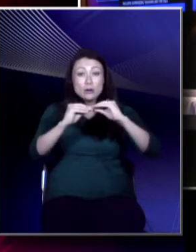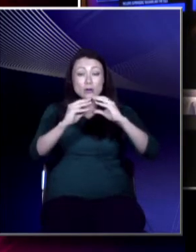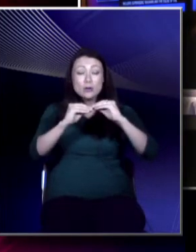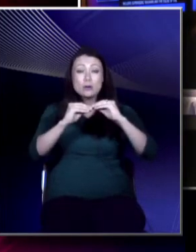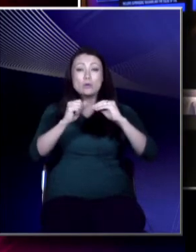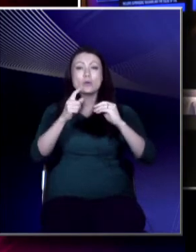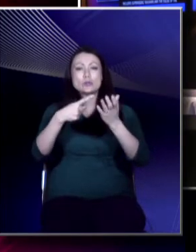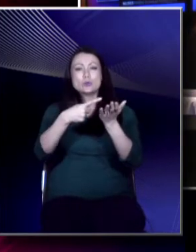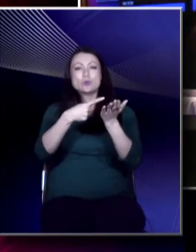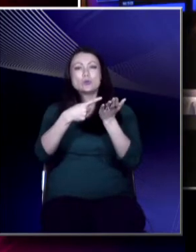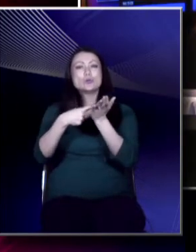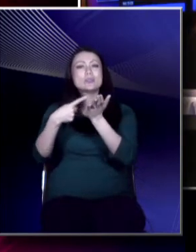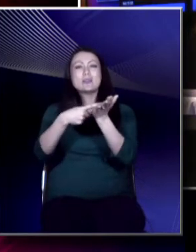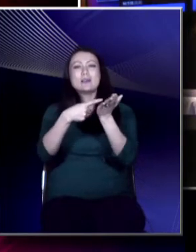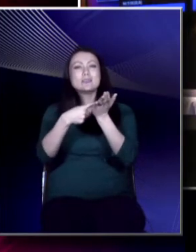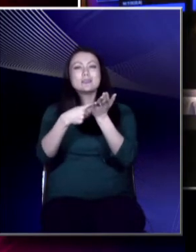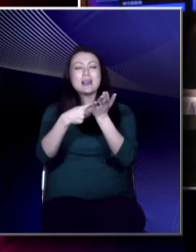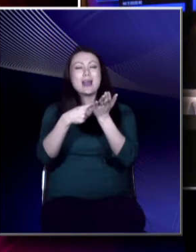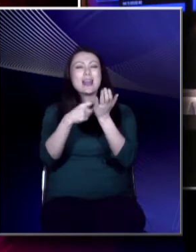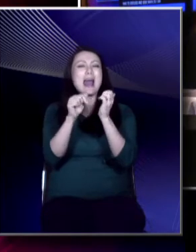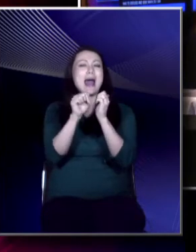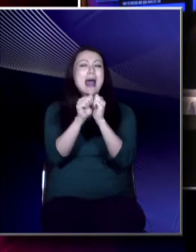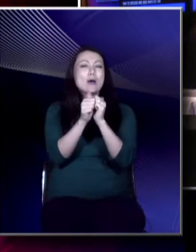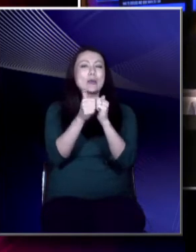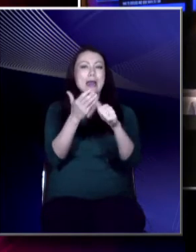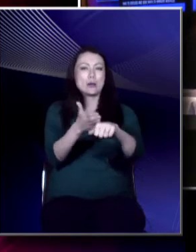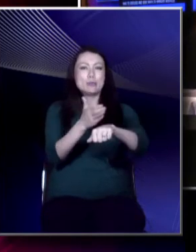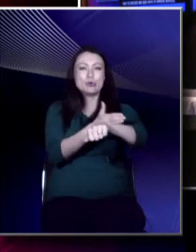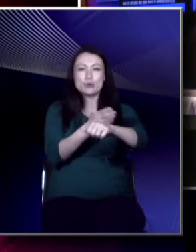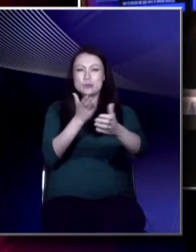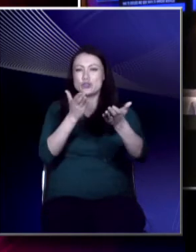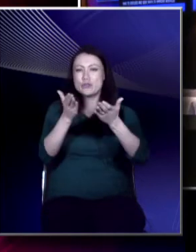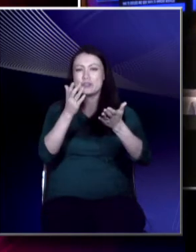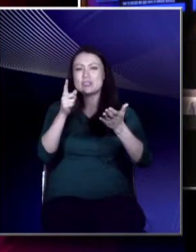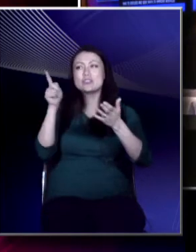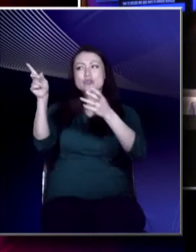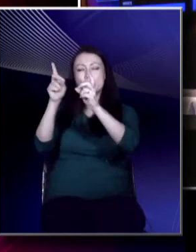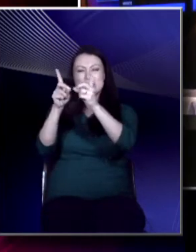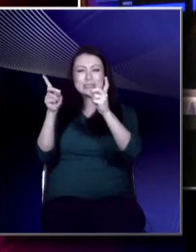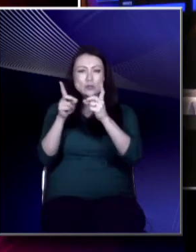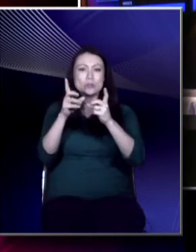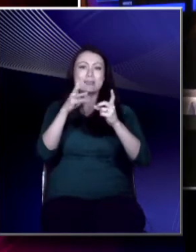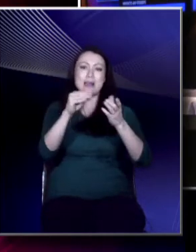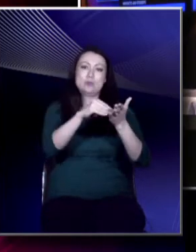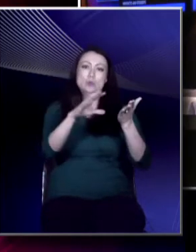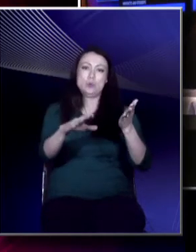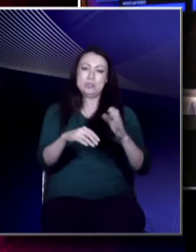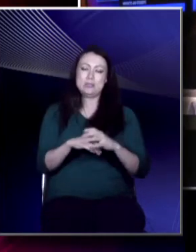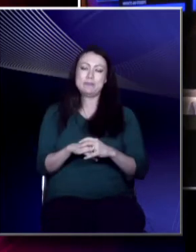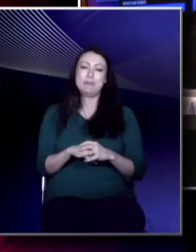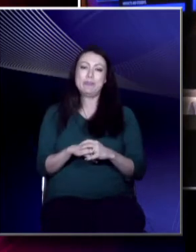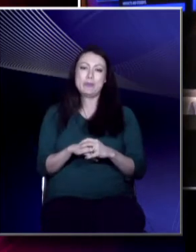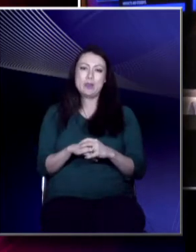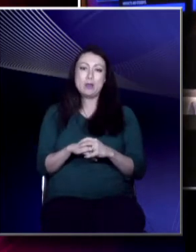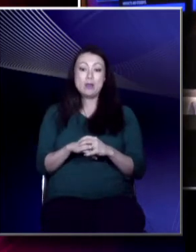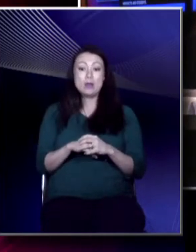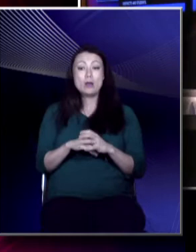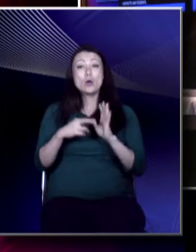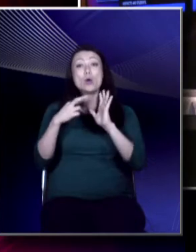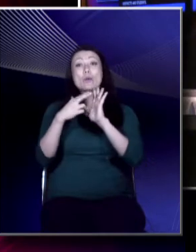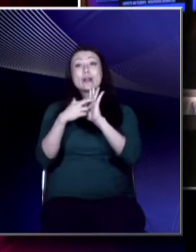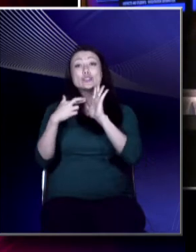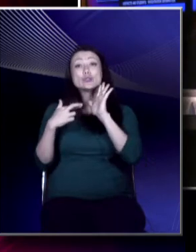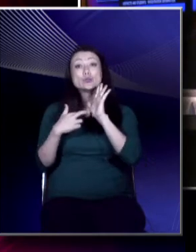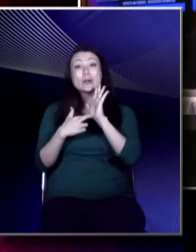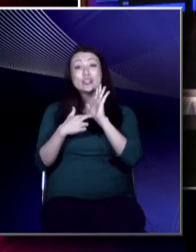discuss and seek ways to improve services to the districts and students. Registration information, a little